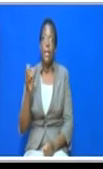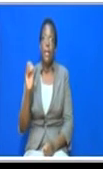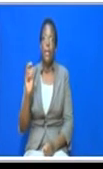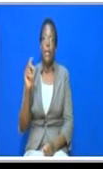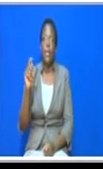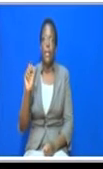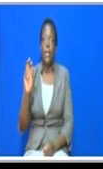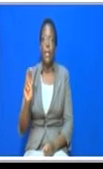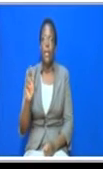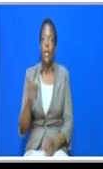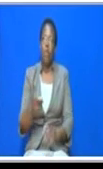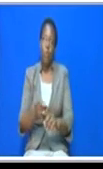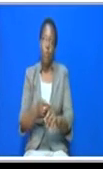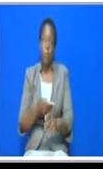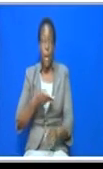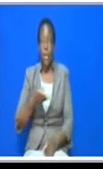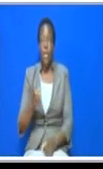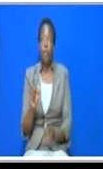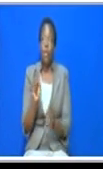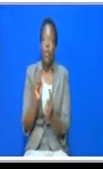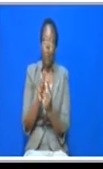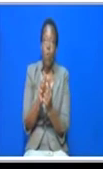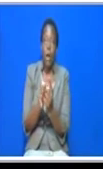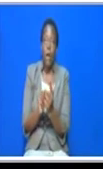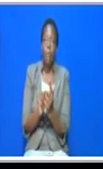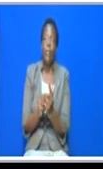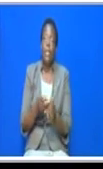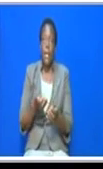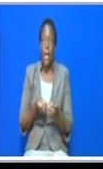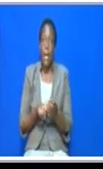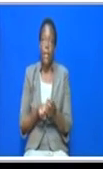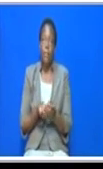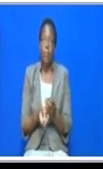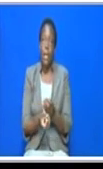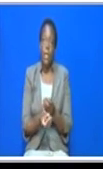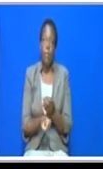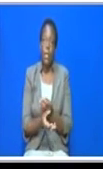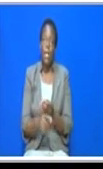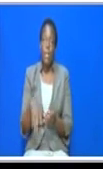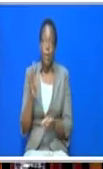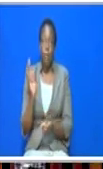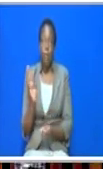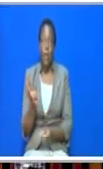be able to explain the function of an adjective in a sentence.